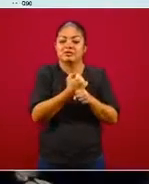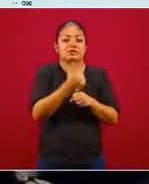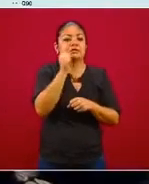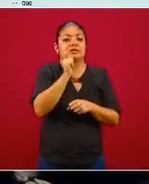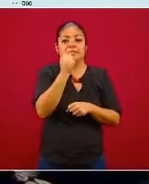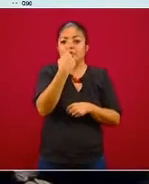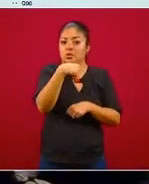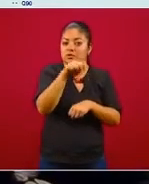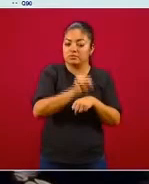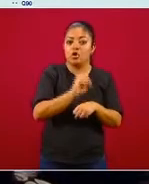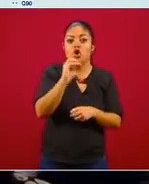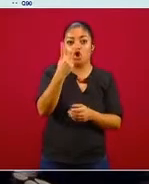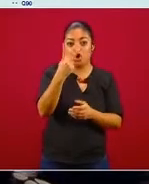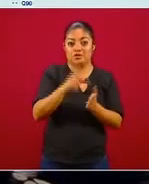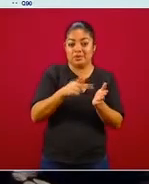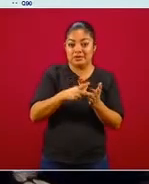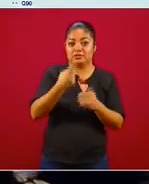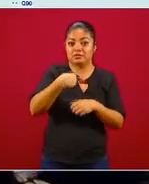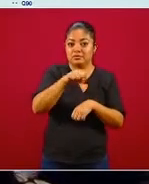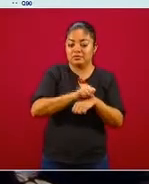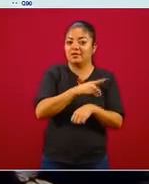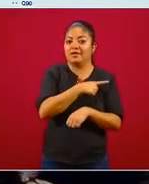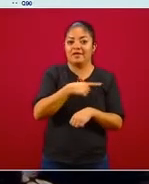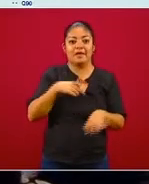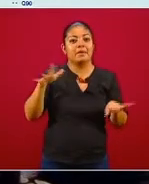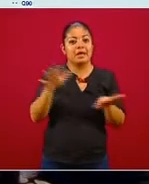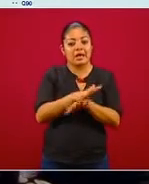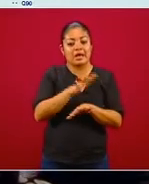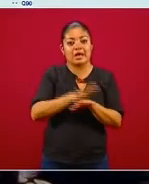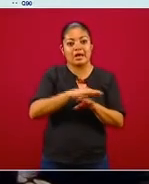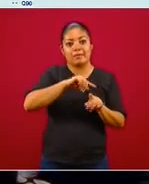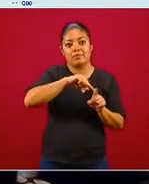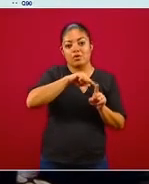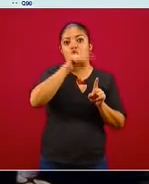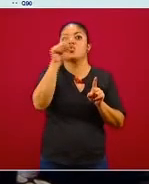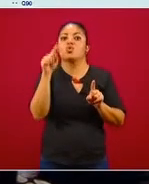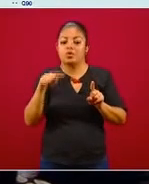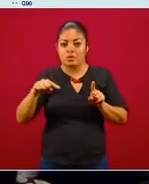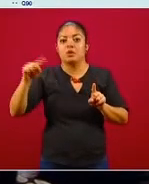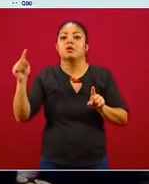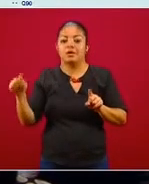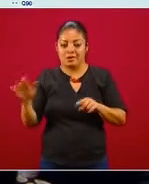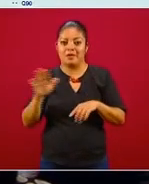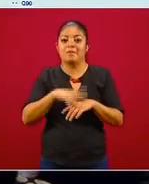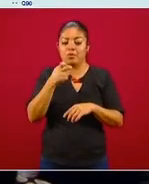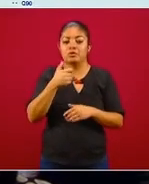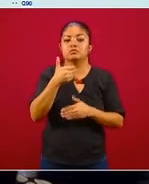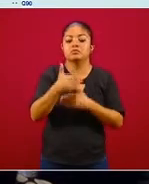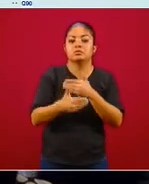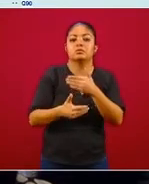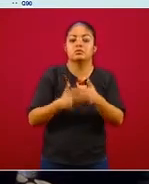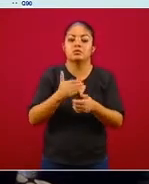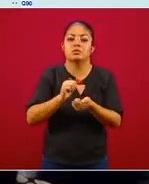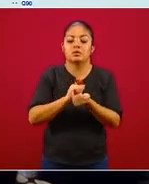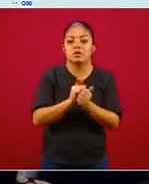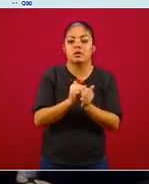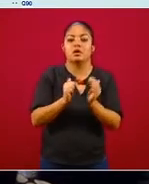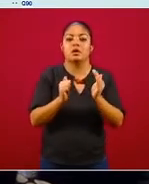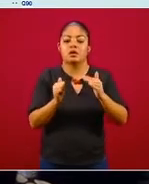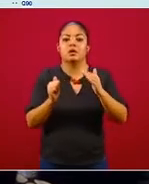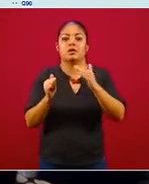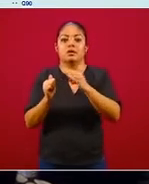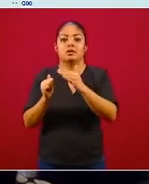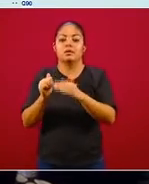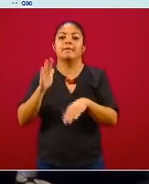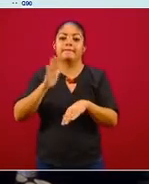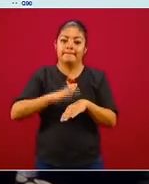So each week, twice a week, we have updates on the projection, and